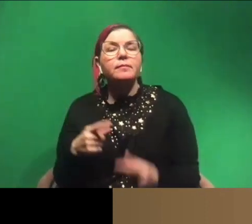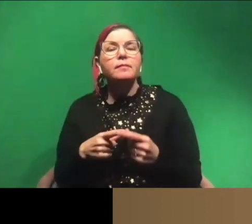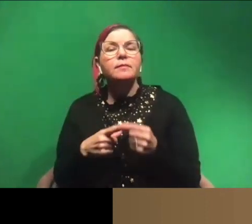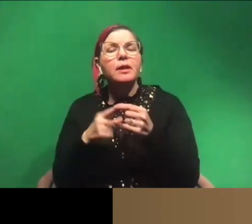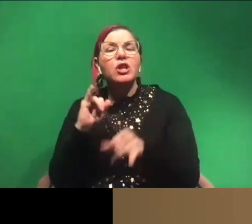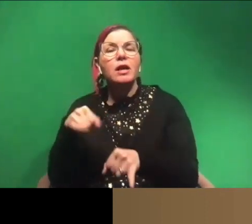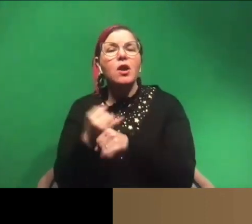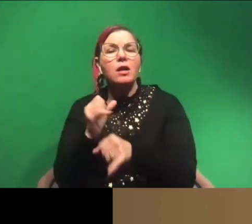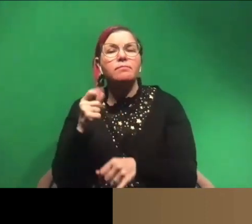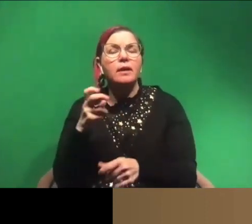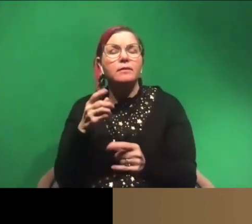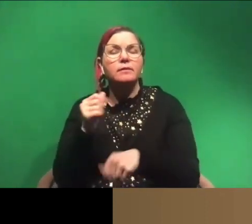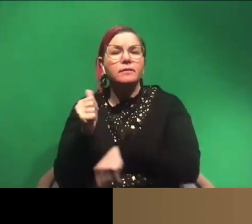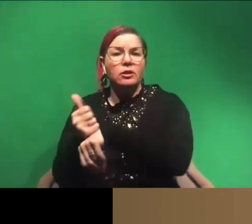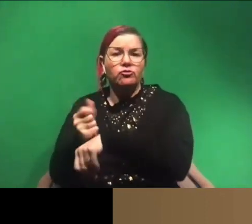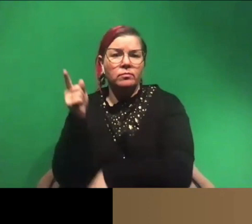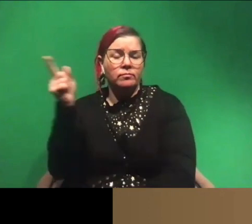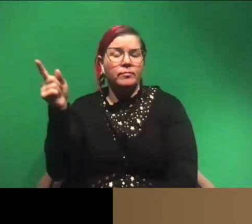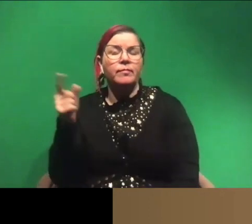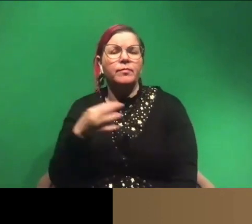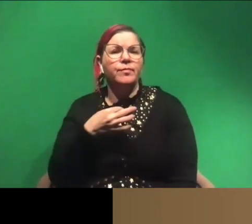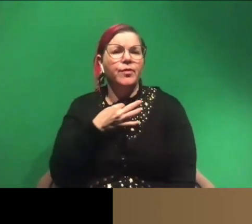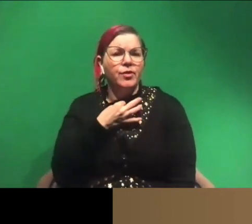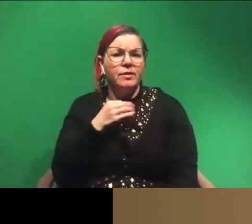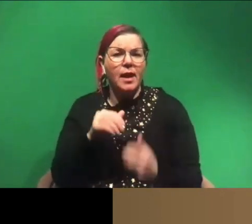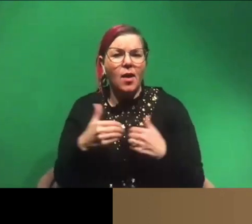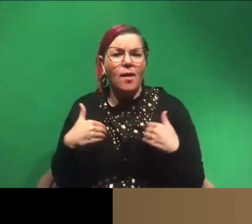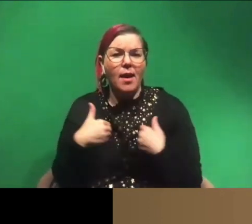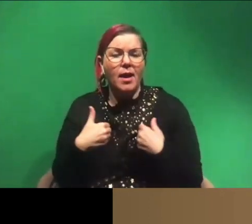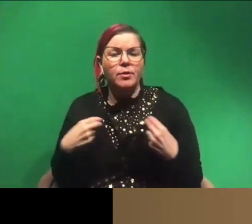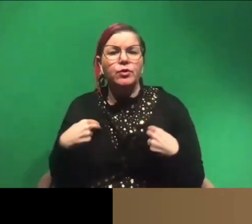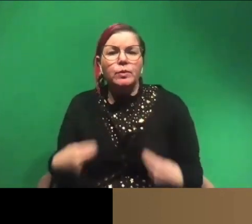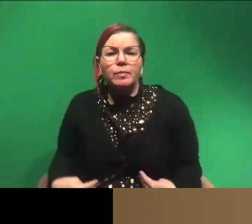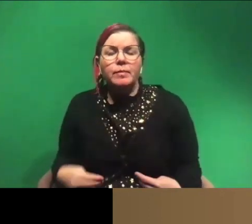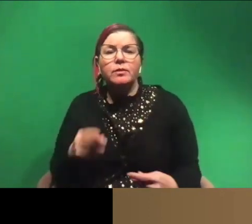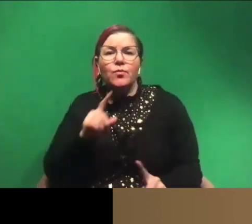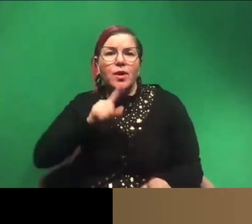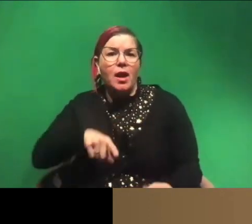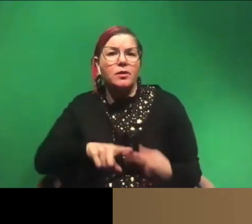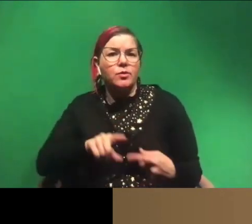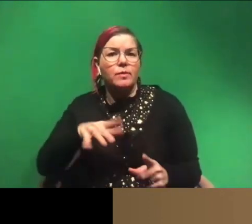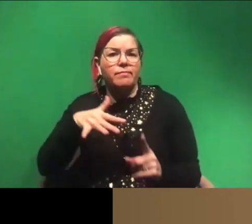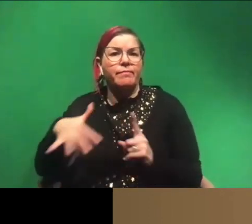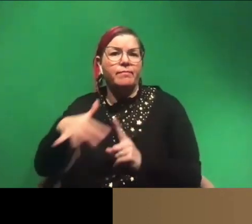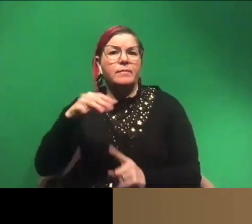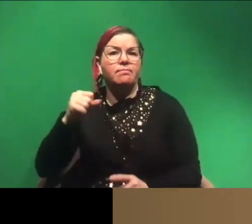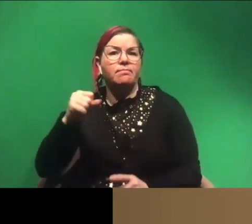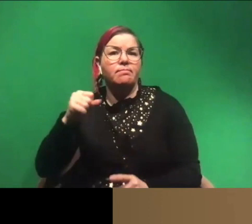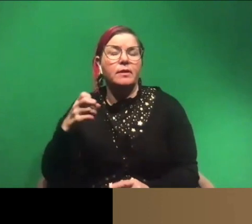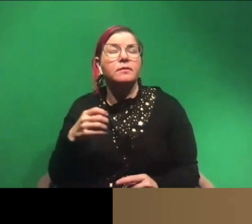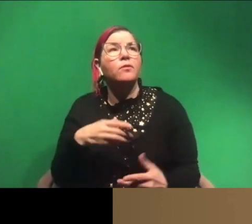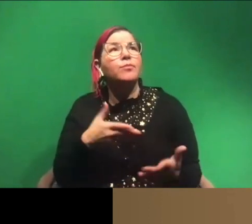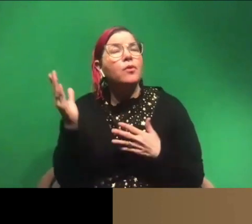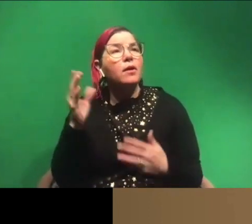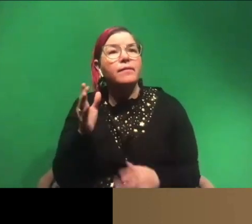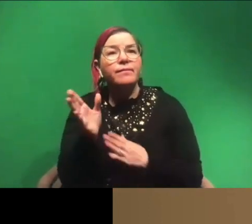Space Station, because we're really curious about how animals and humans react to the space environment. So we've brought everything from